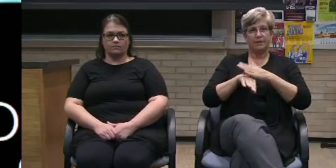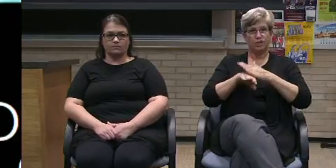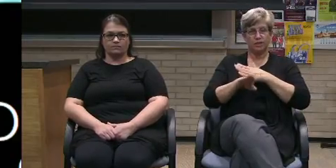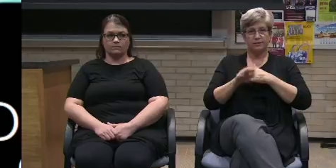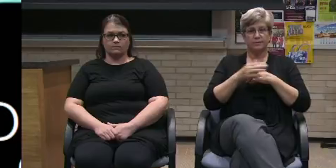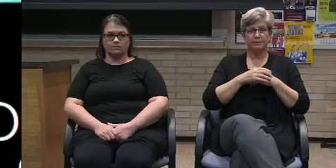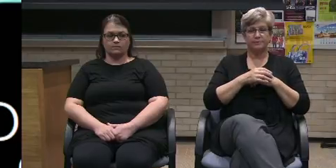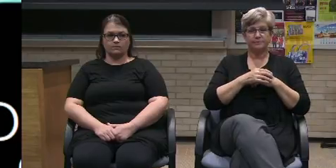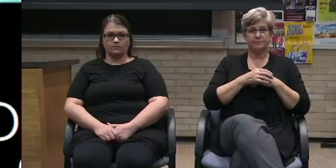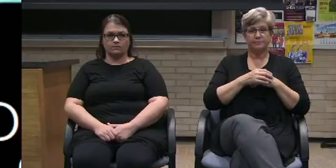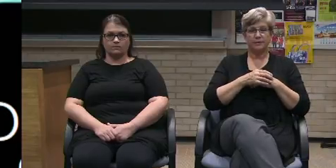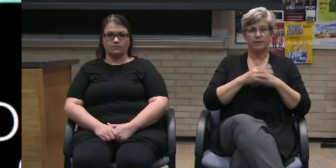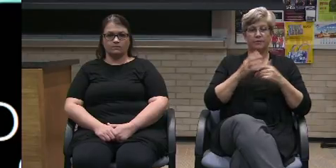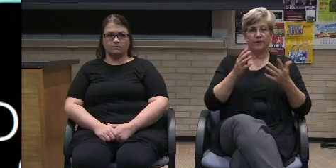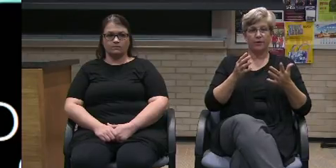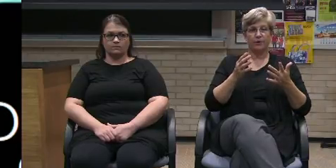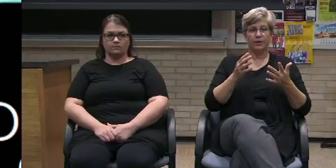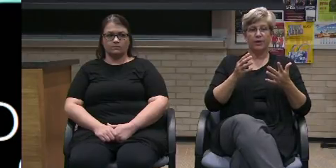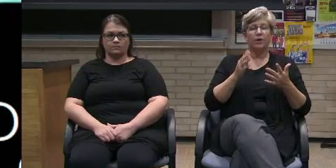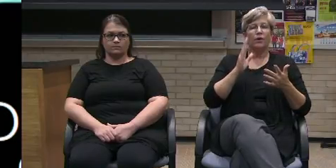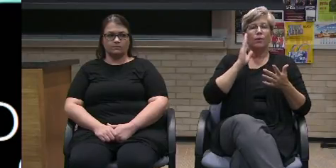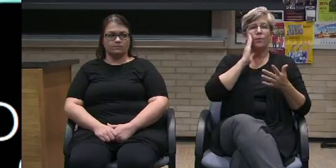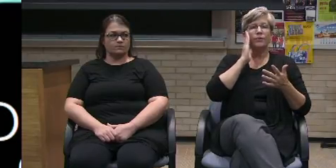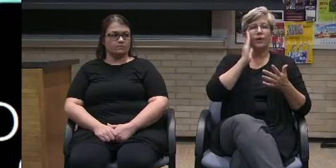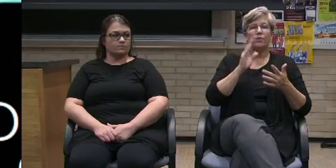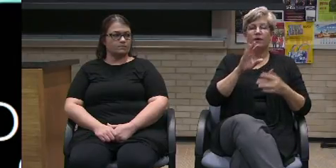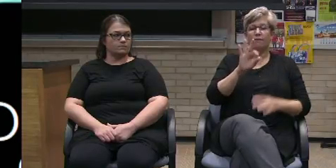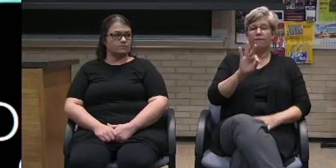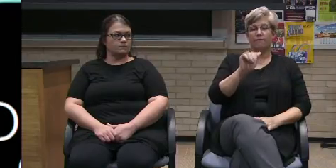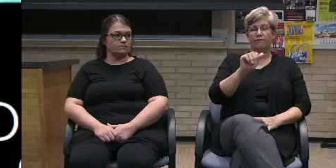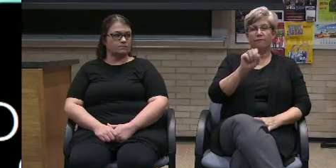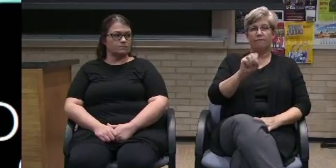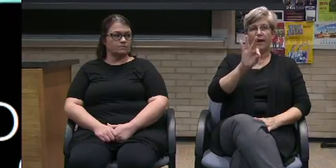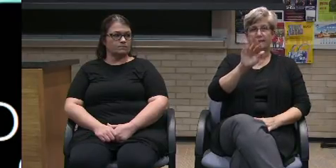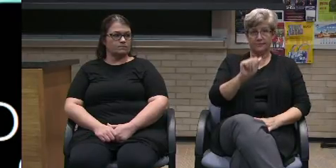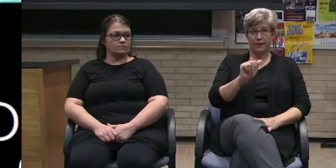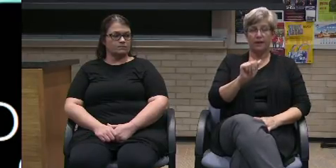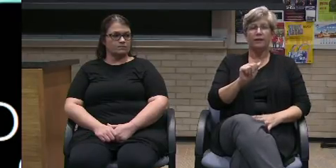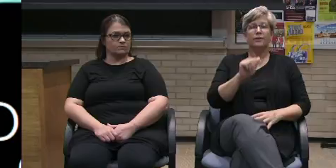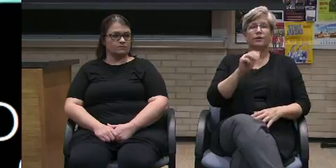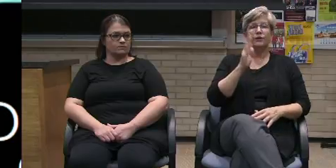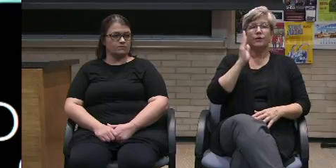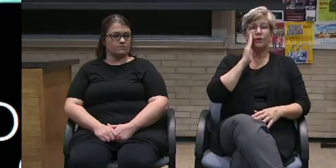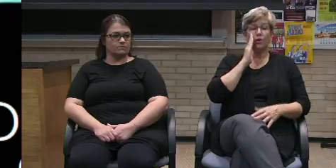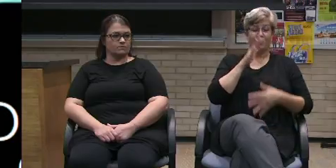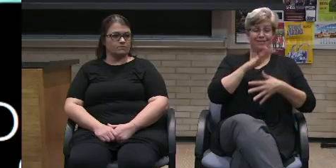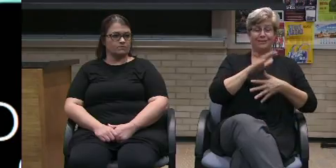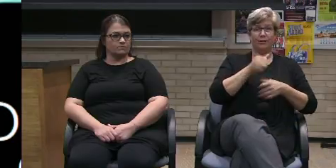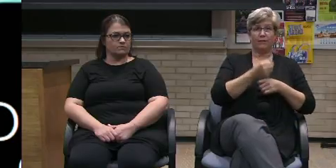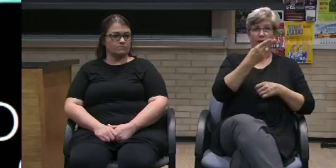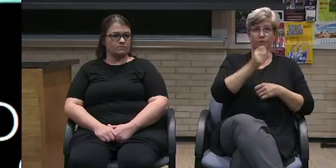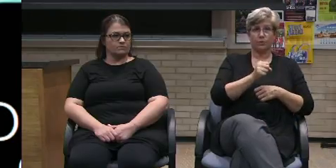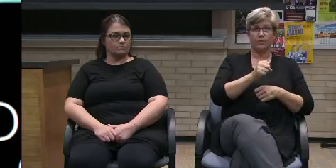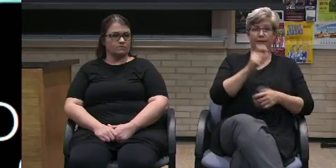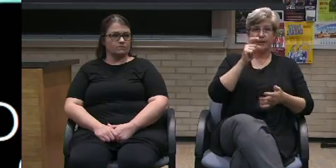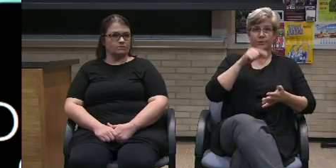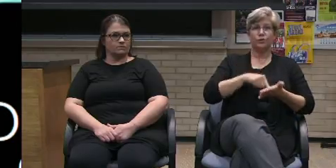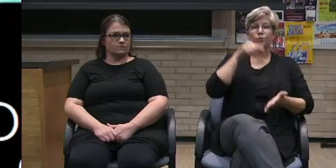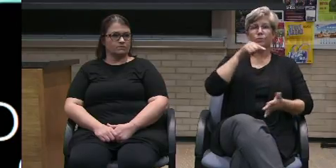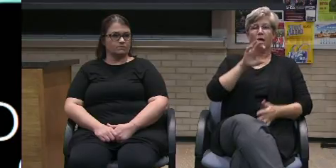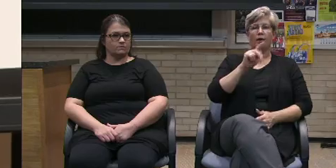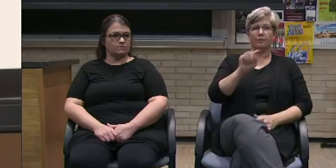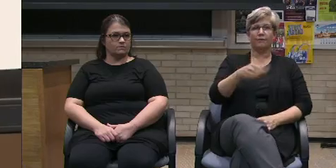prior FAFSA, which means you can complete your financial aid form on October 1 of your senior year in high school. I have asked